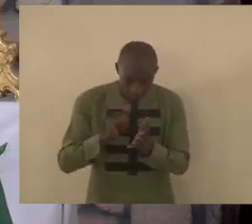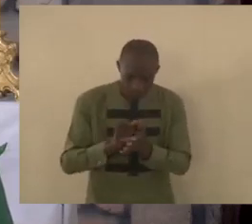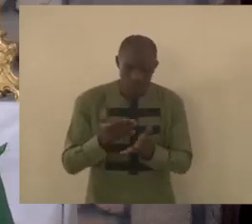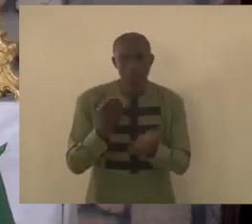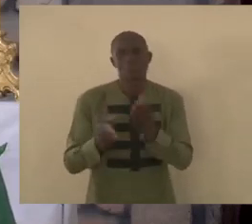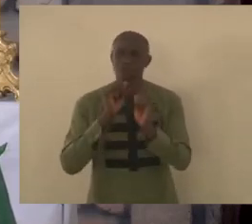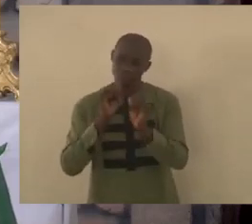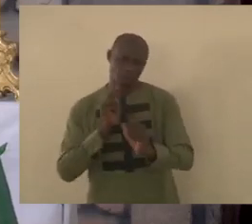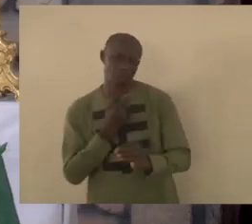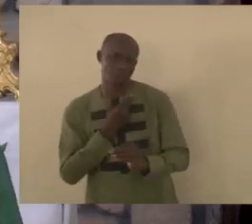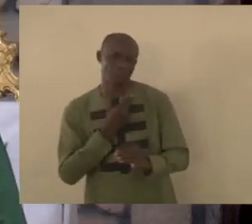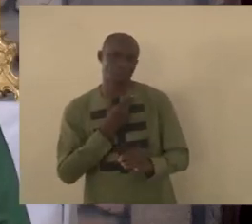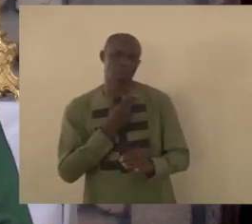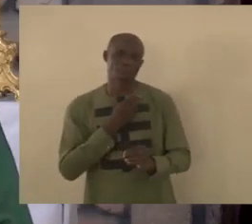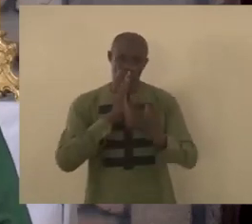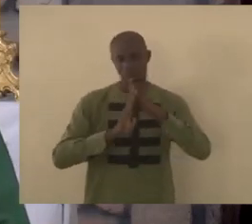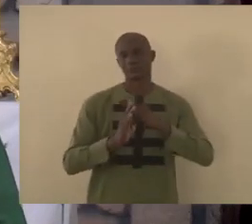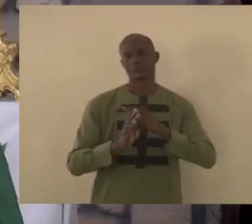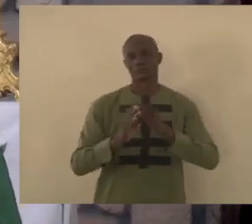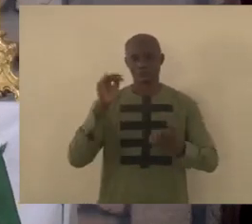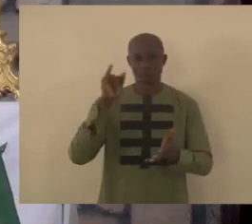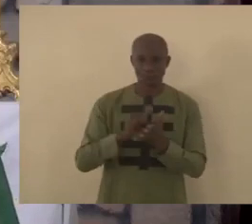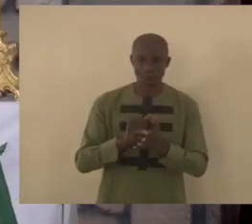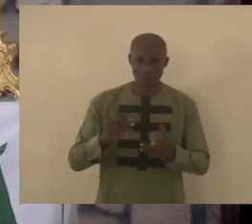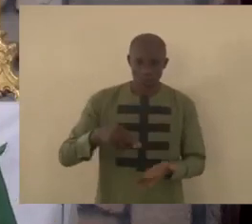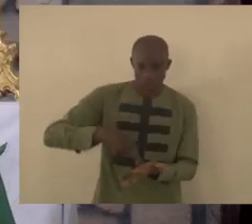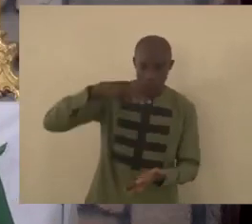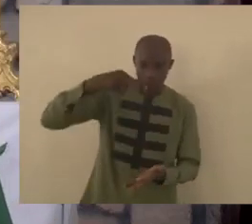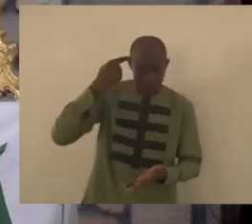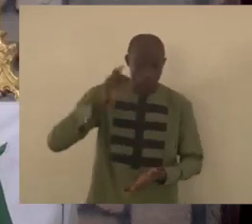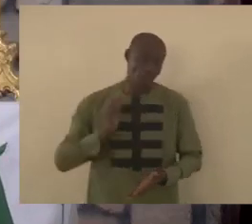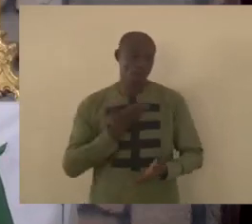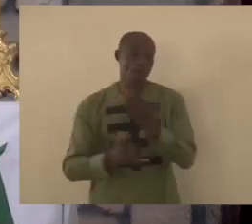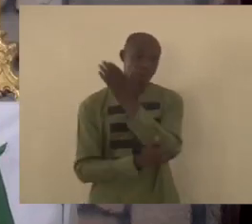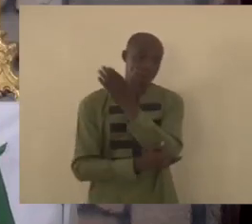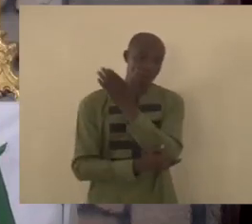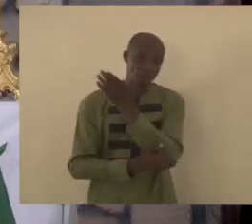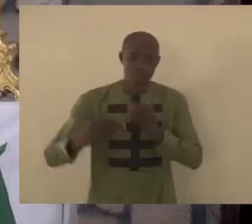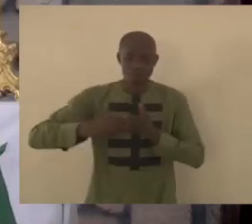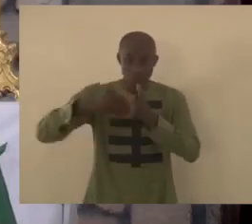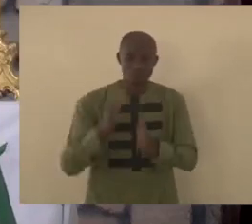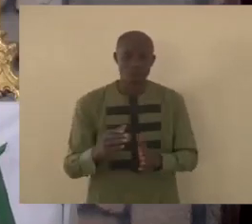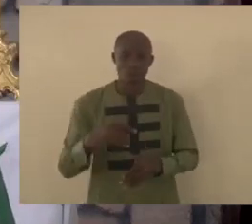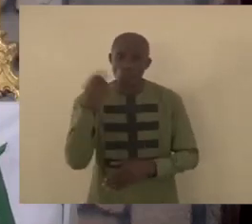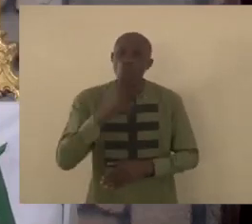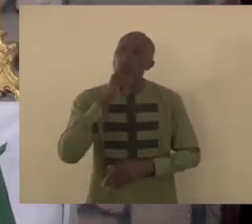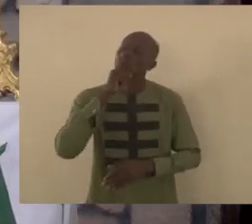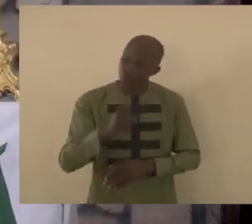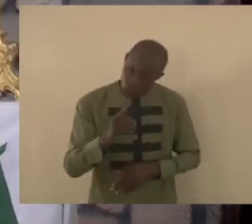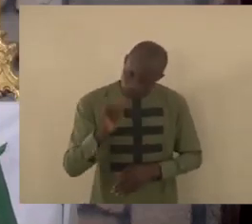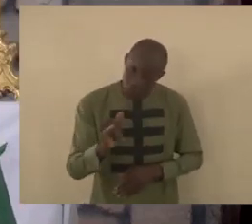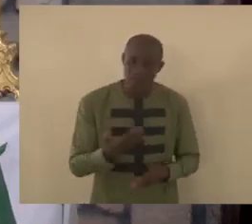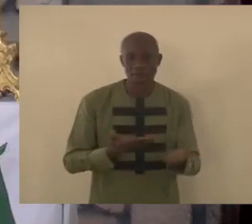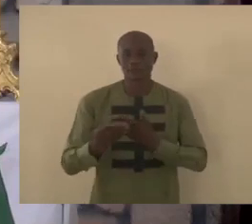We pray that you may teach us humility, that you may raise up for our nation leaders